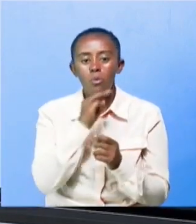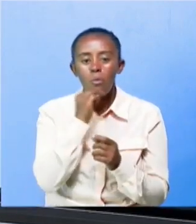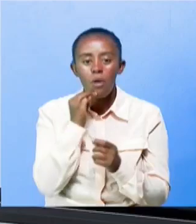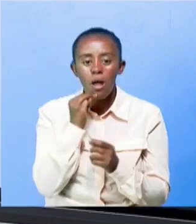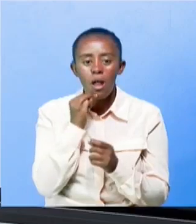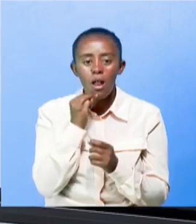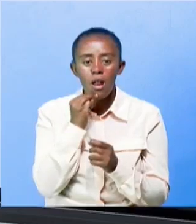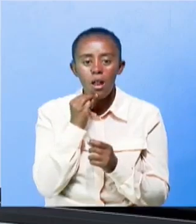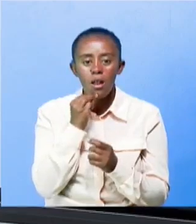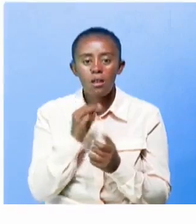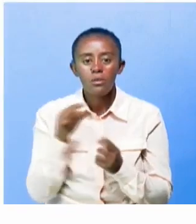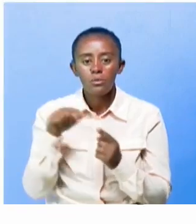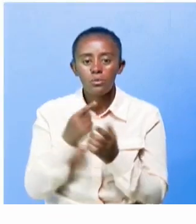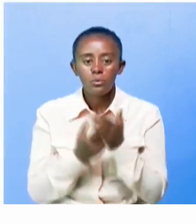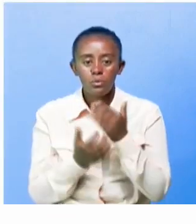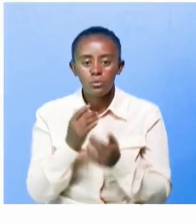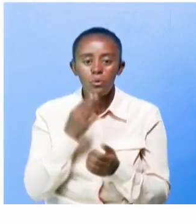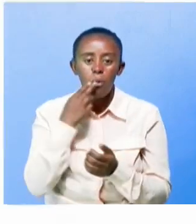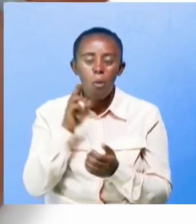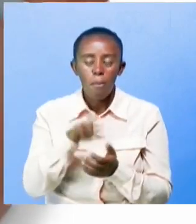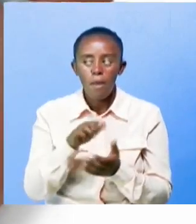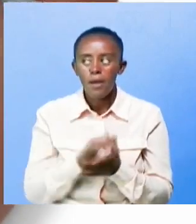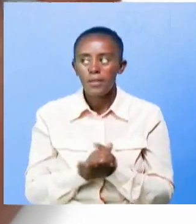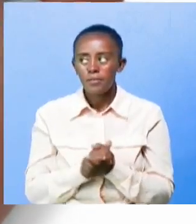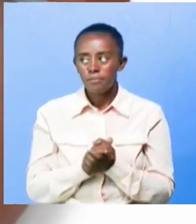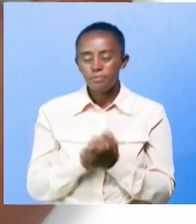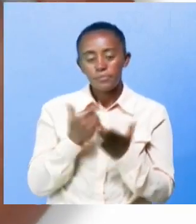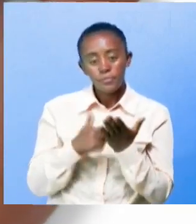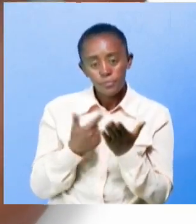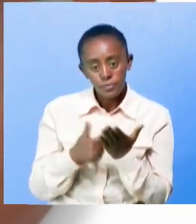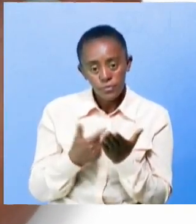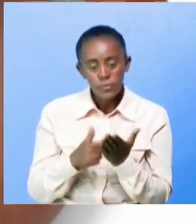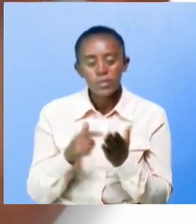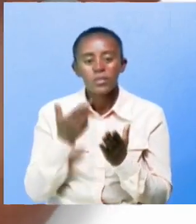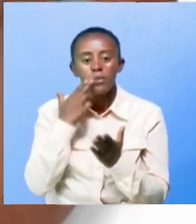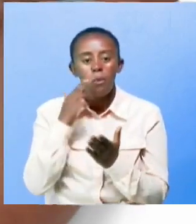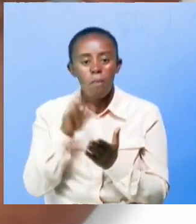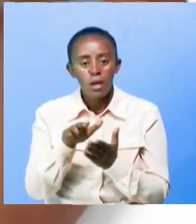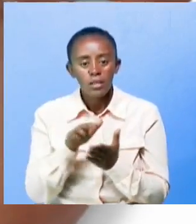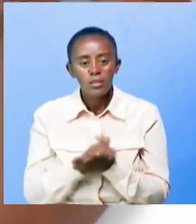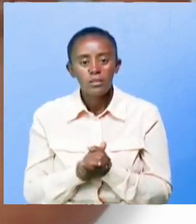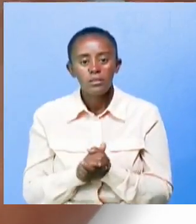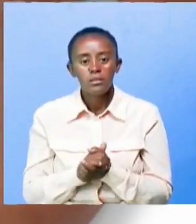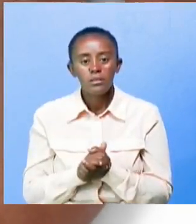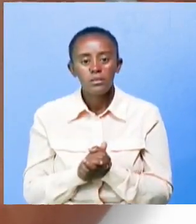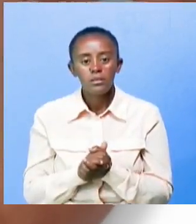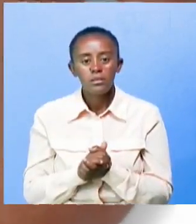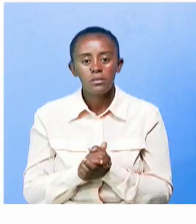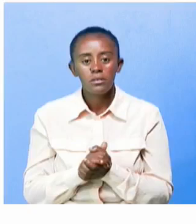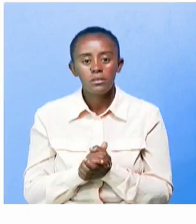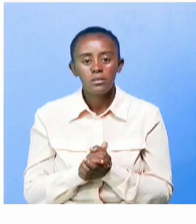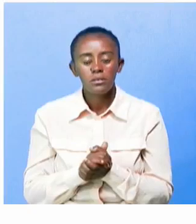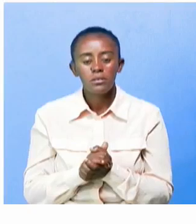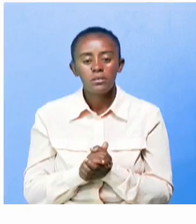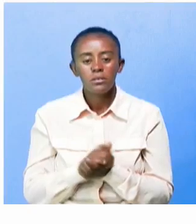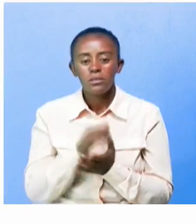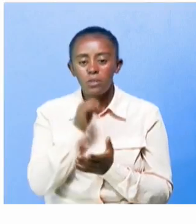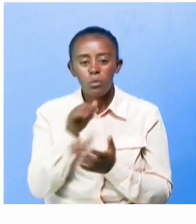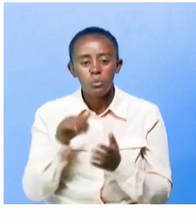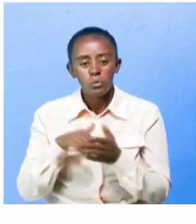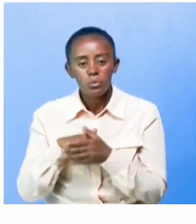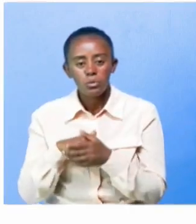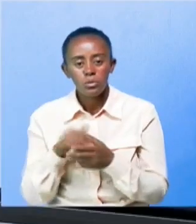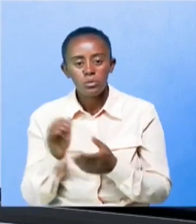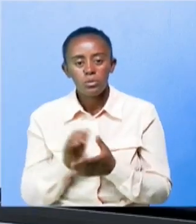will to talk about commands. So this person is commanding the person who's studying not to leave their